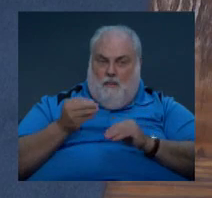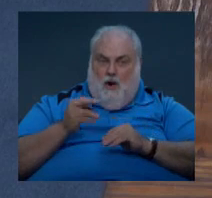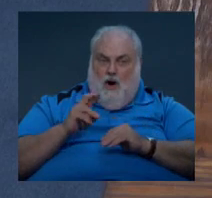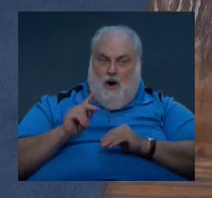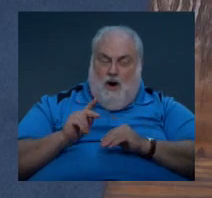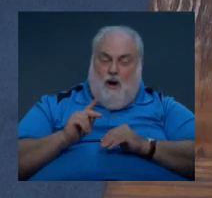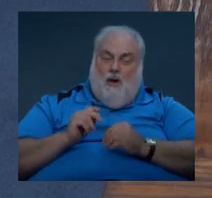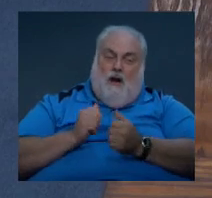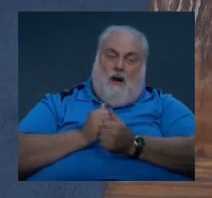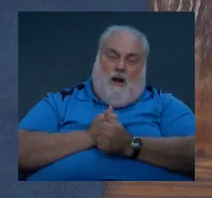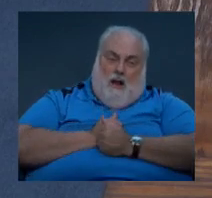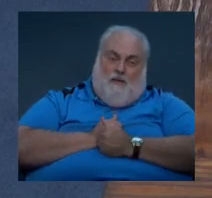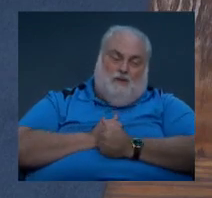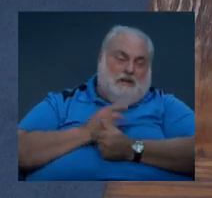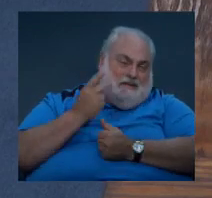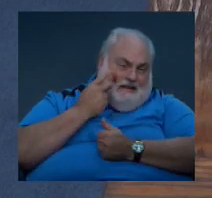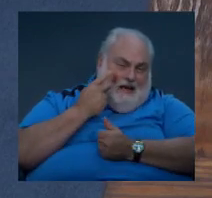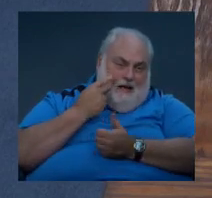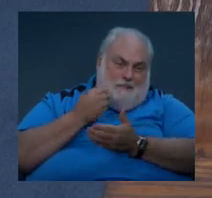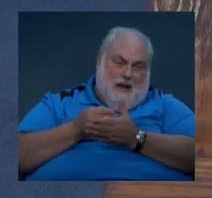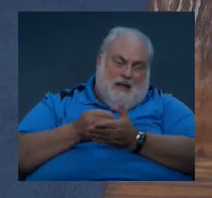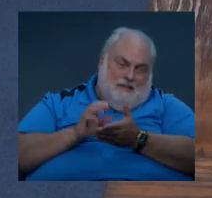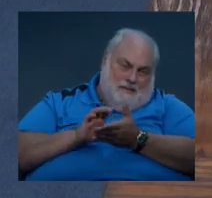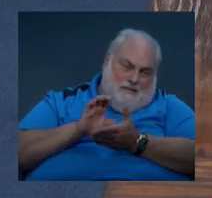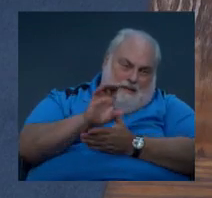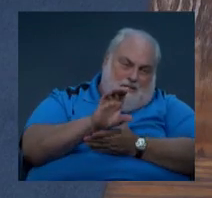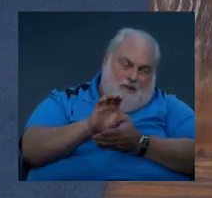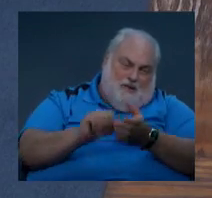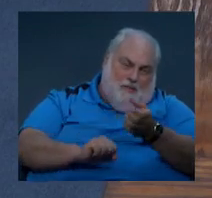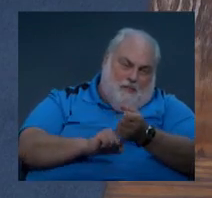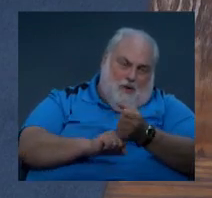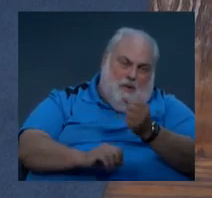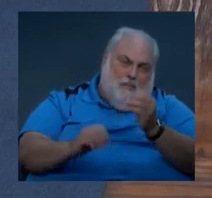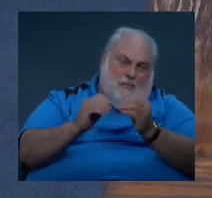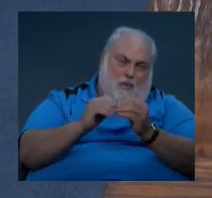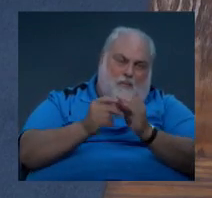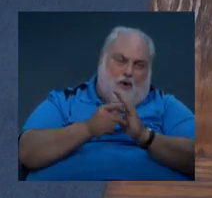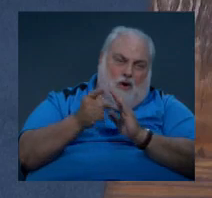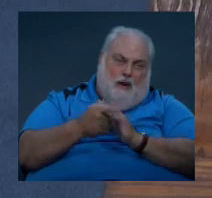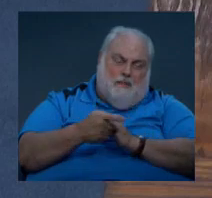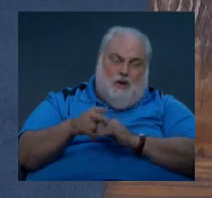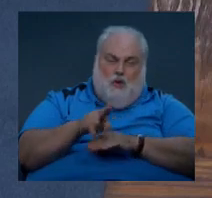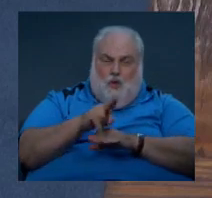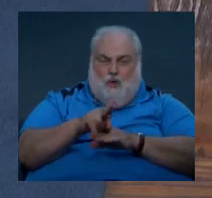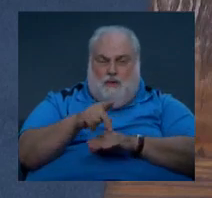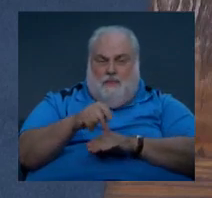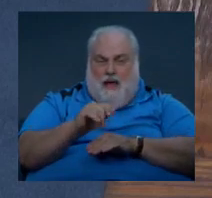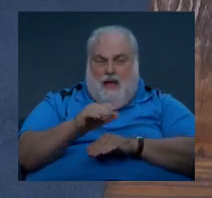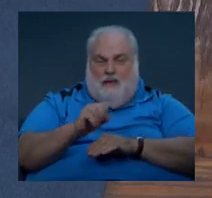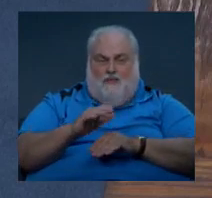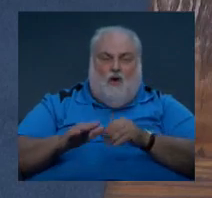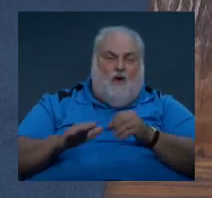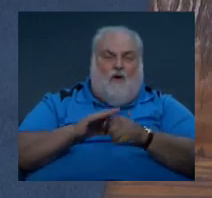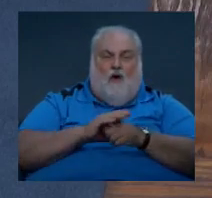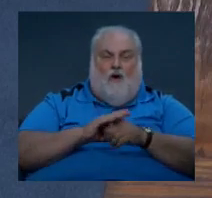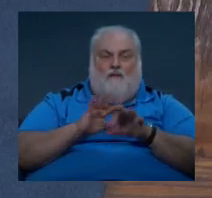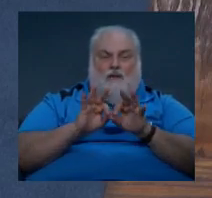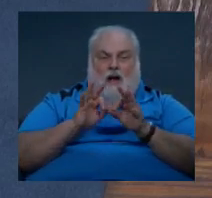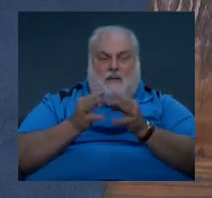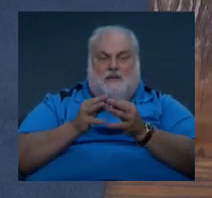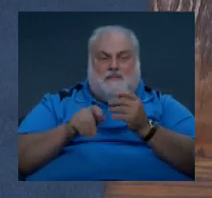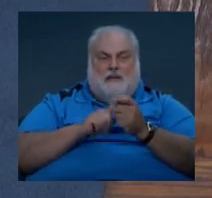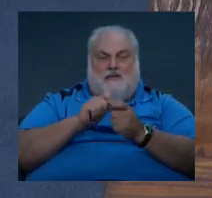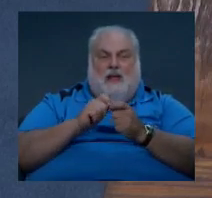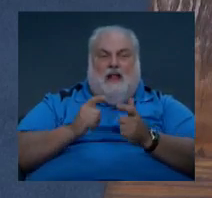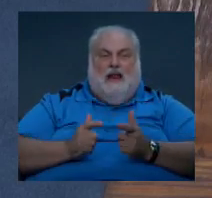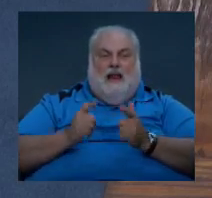see us reallocate funding to support more programs and usable space for all families, particularly those who live on